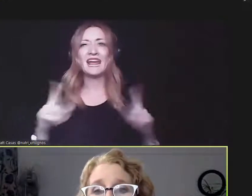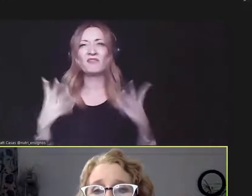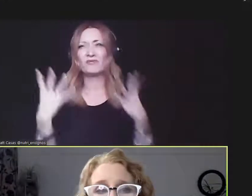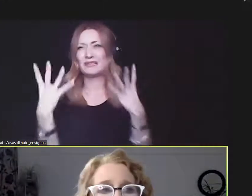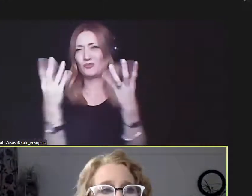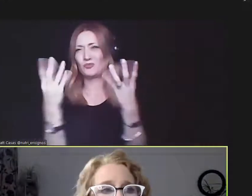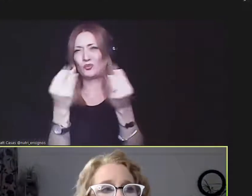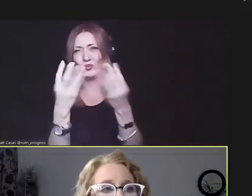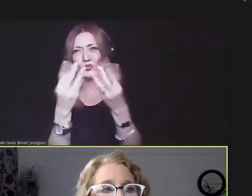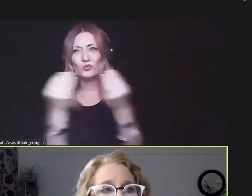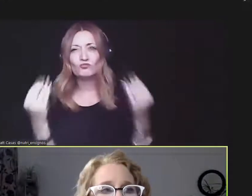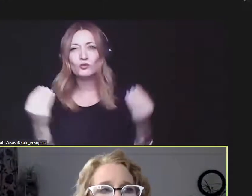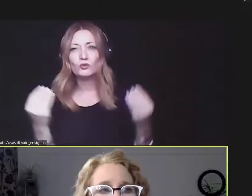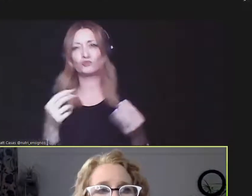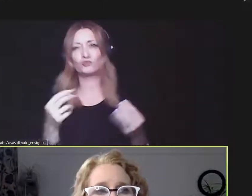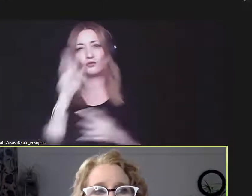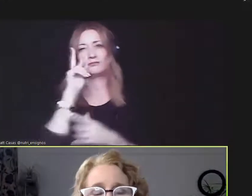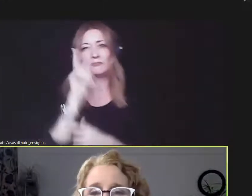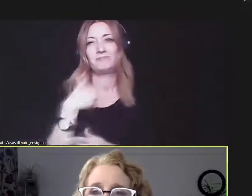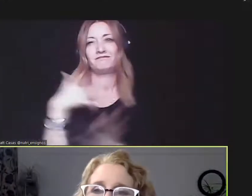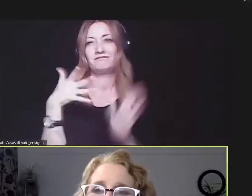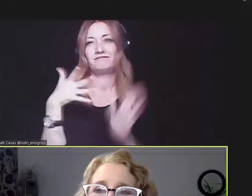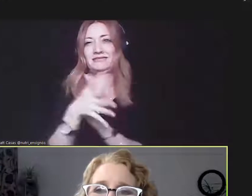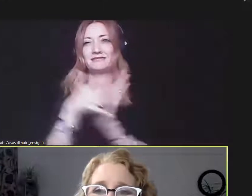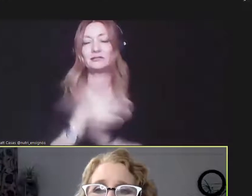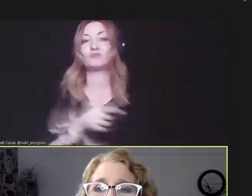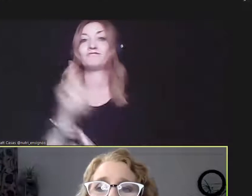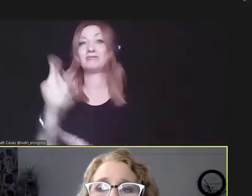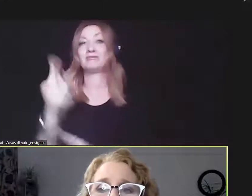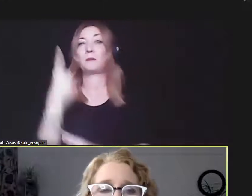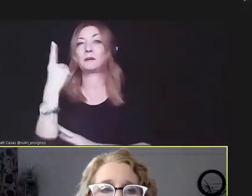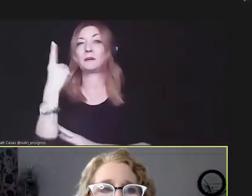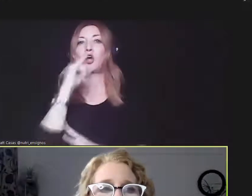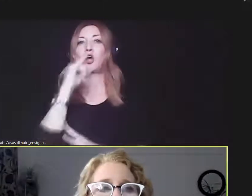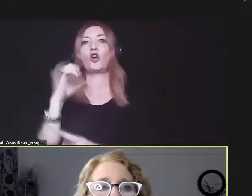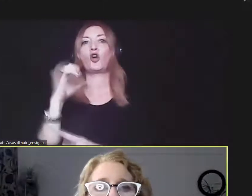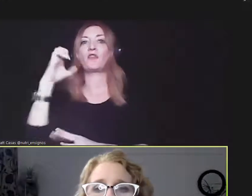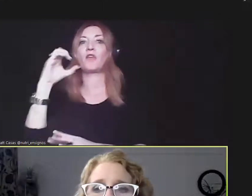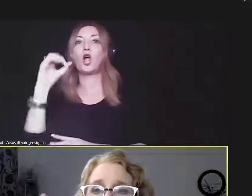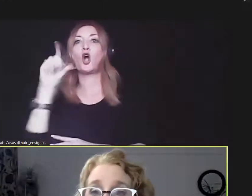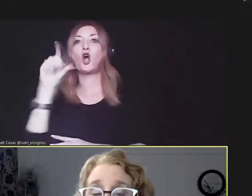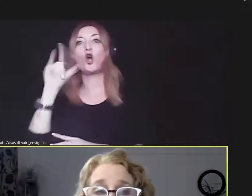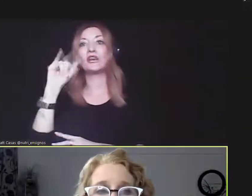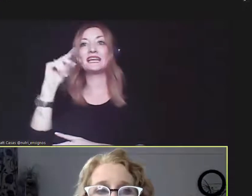So zeolite captures the toxins, but it is a unique